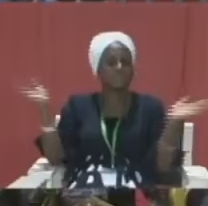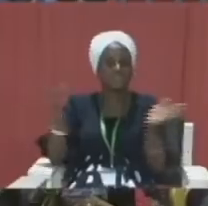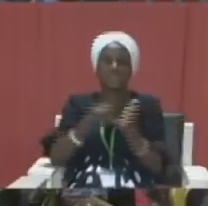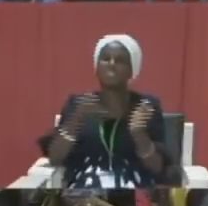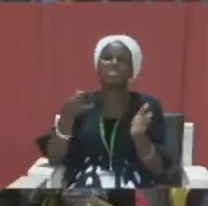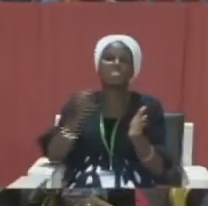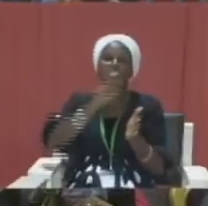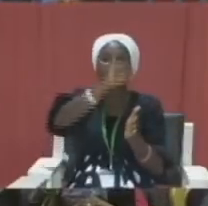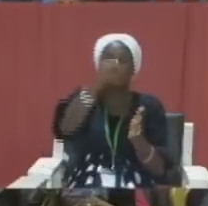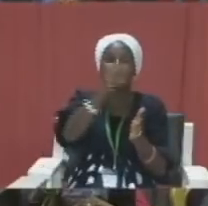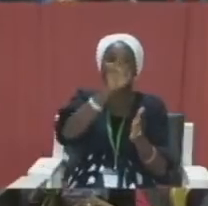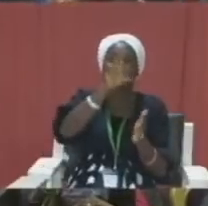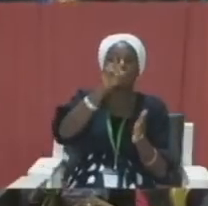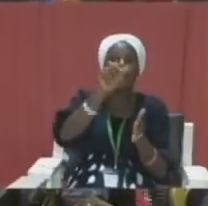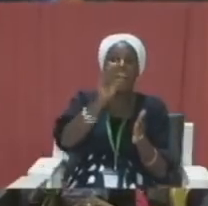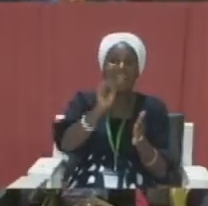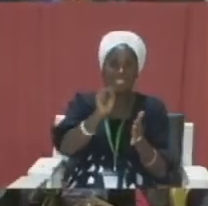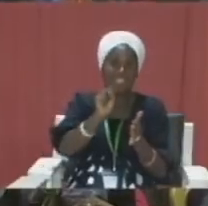Judas betrayed the Lord